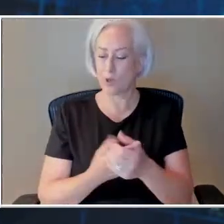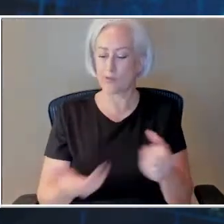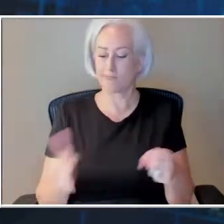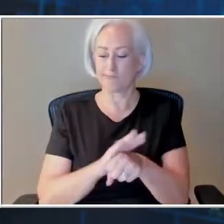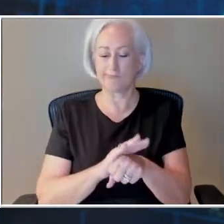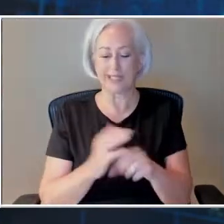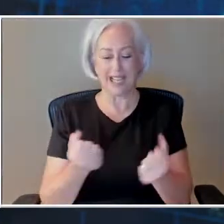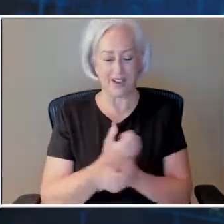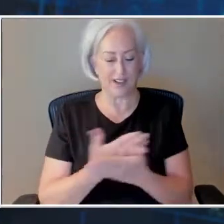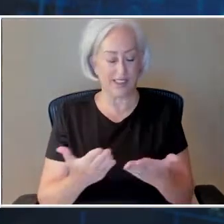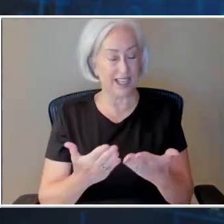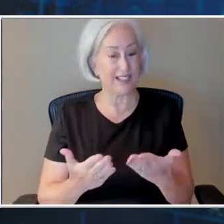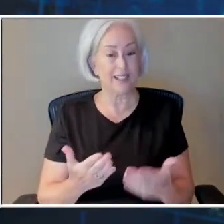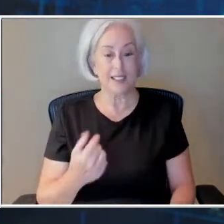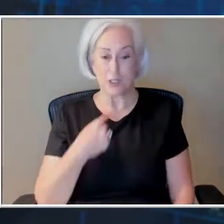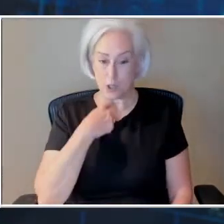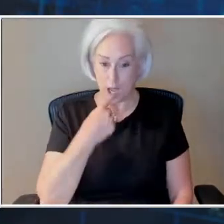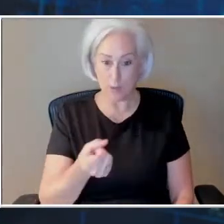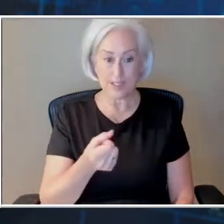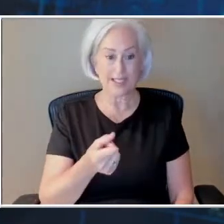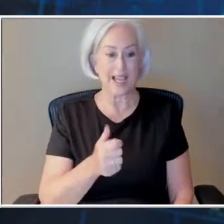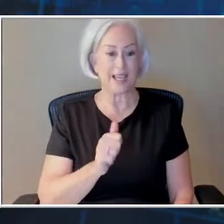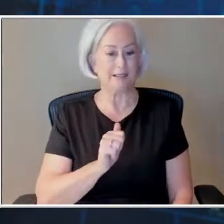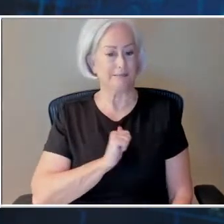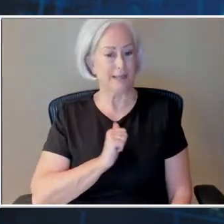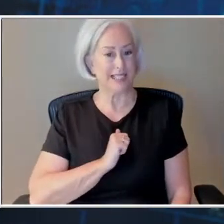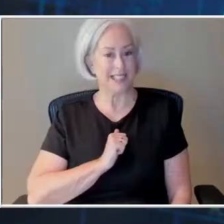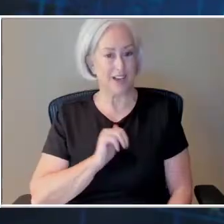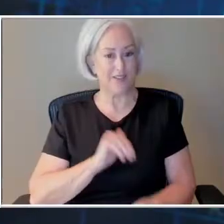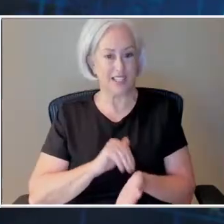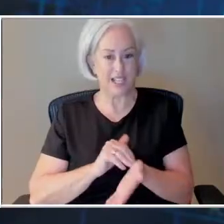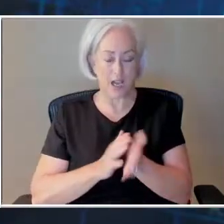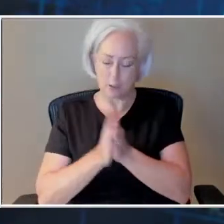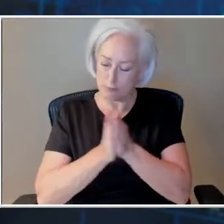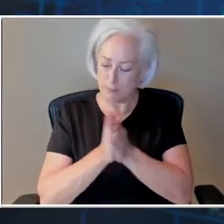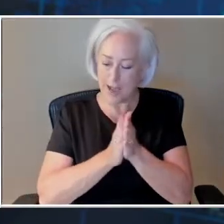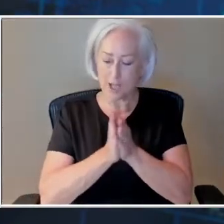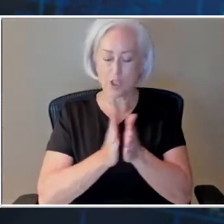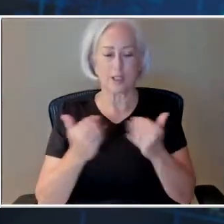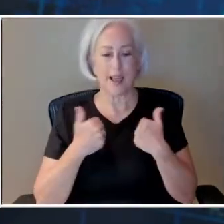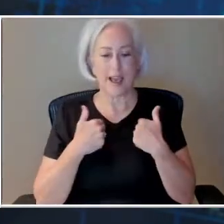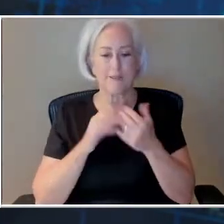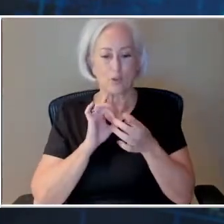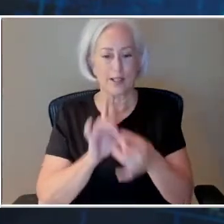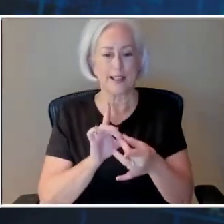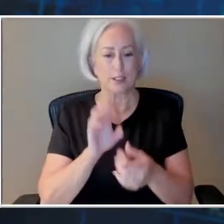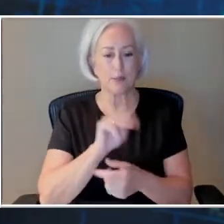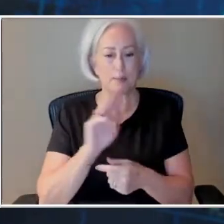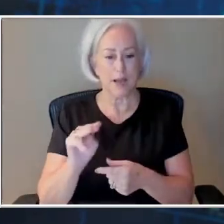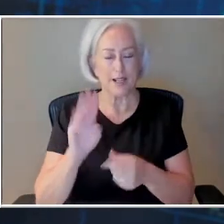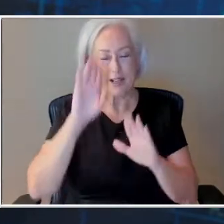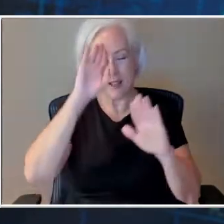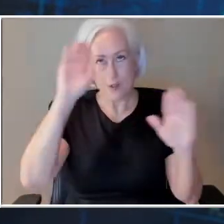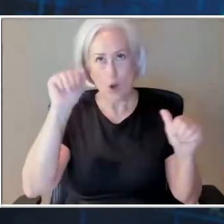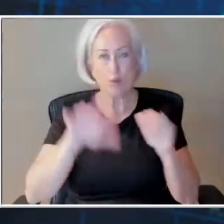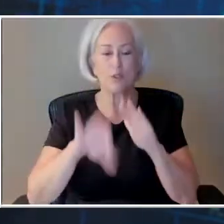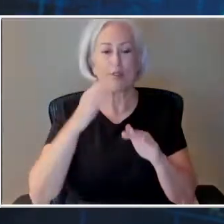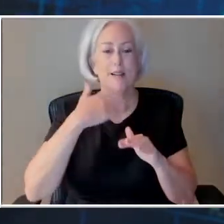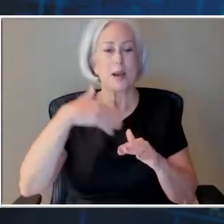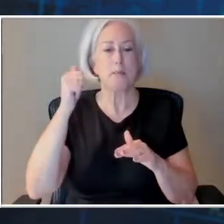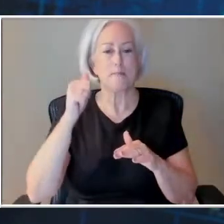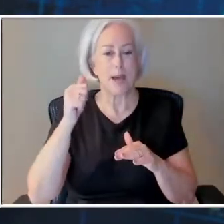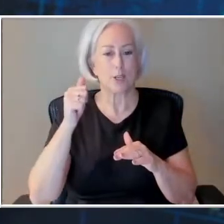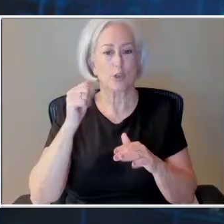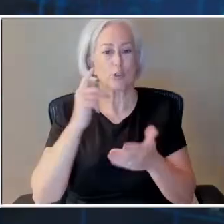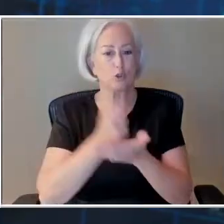like, mainly as a doctor, as a myeloma doctor who's passionate about the field, and I'm hoping that we're going to find better treatments and cure, because that's our aim. I